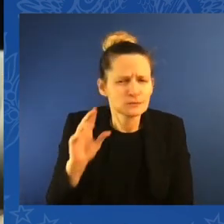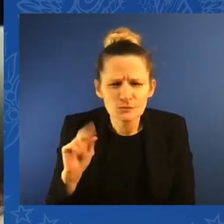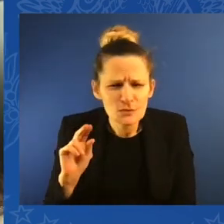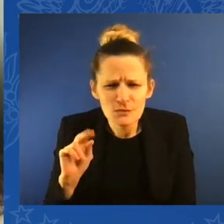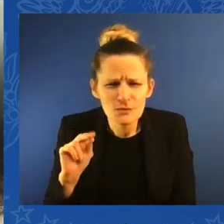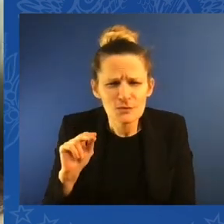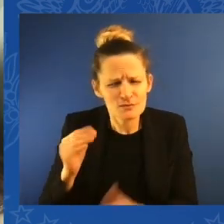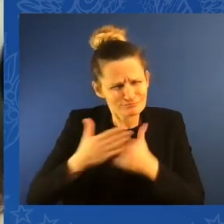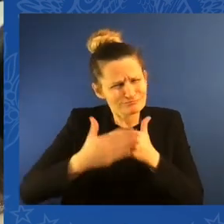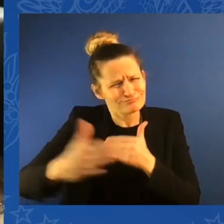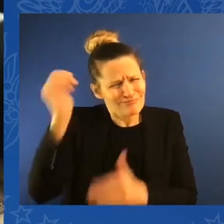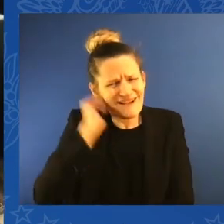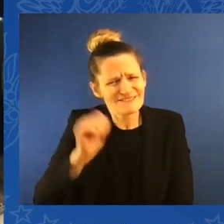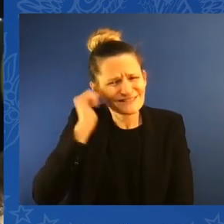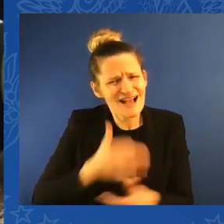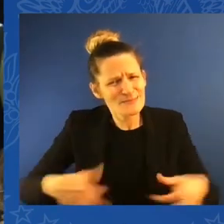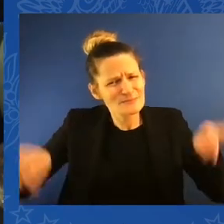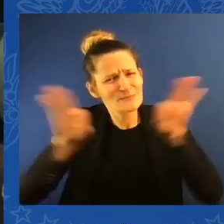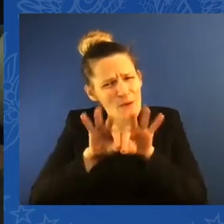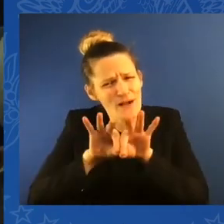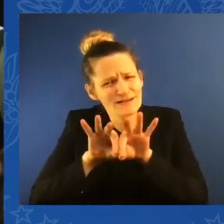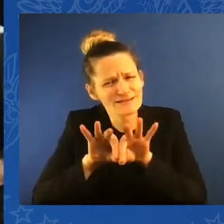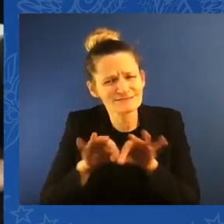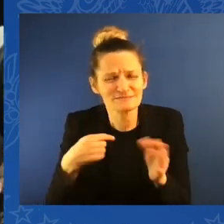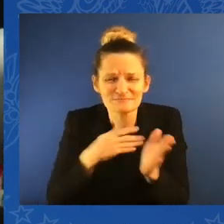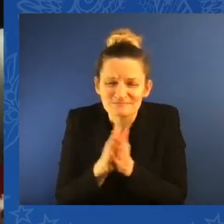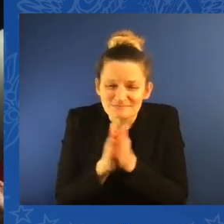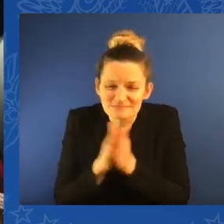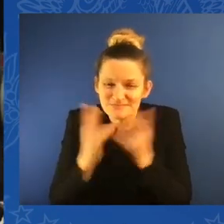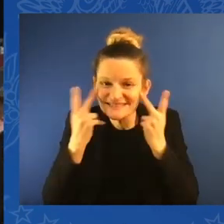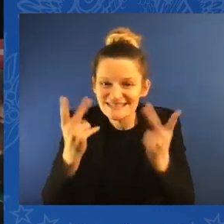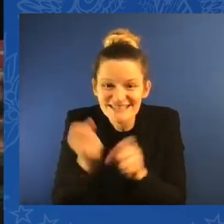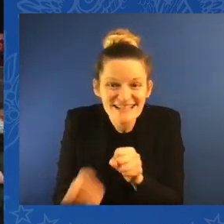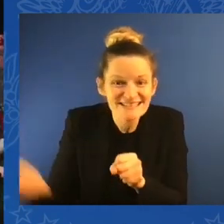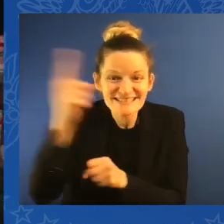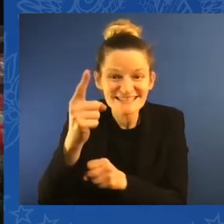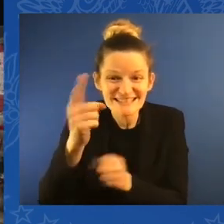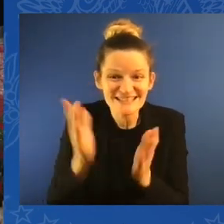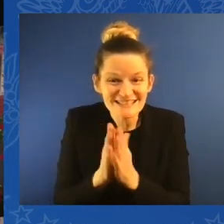year. Oh, thank you. All right. Thank